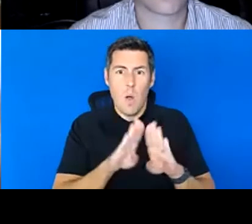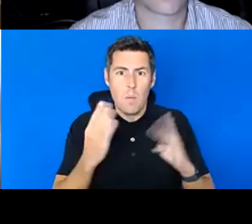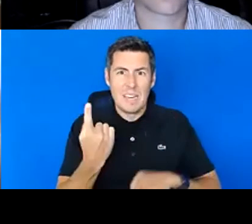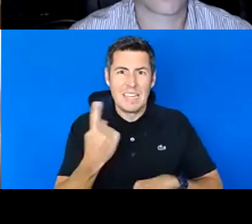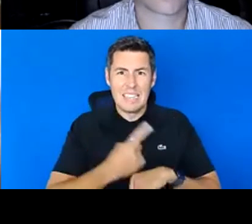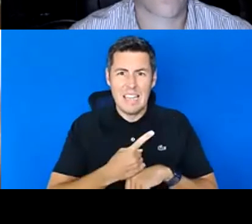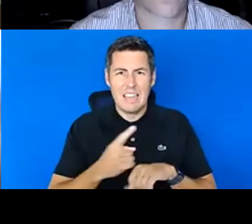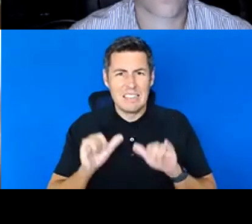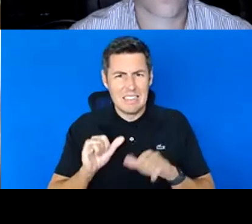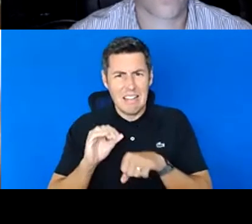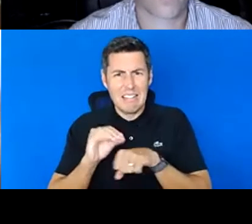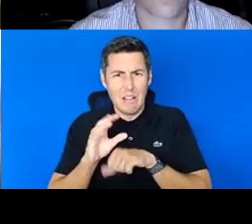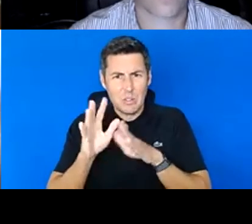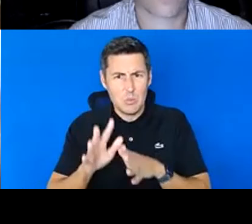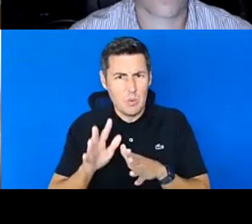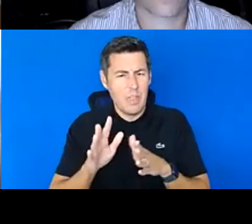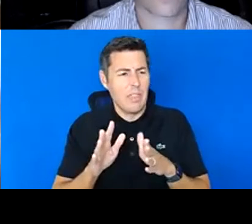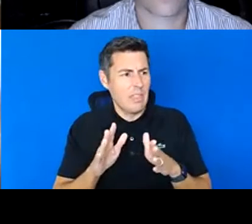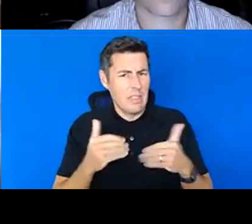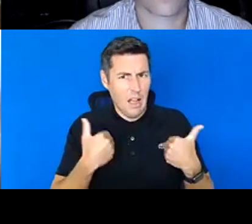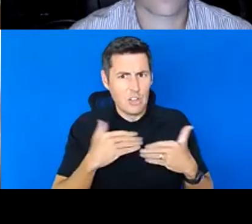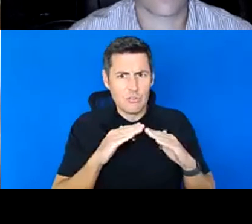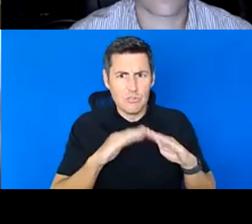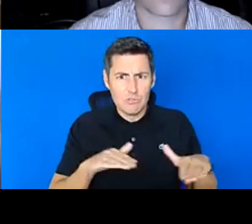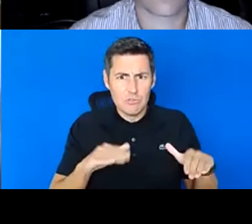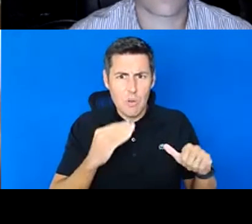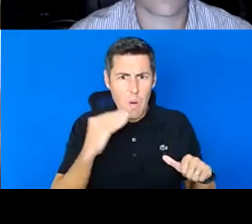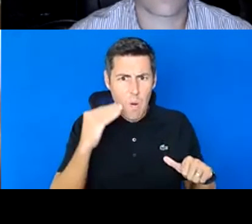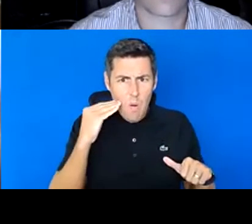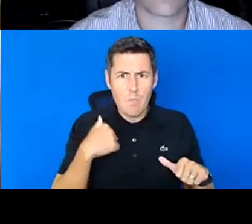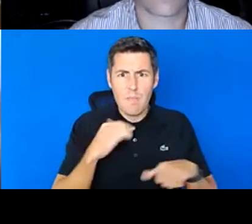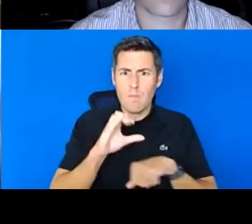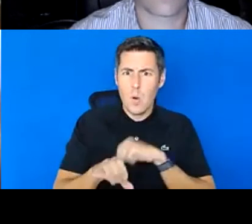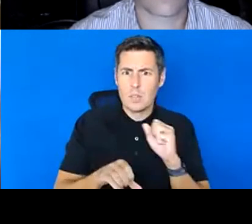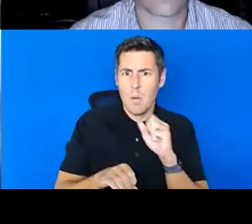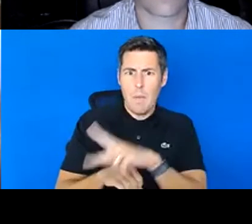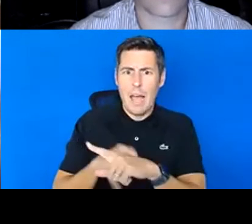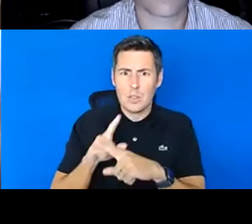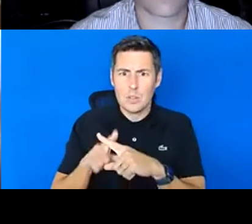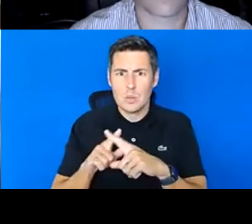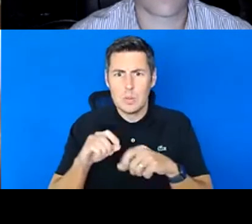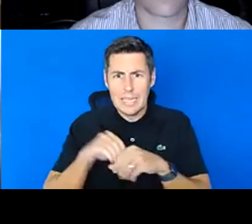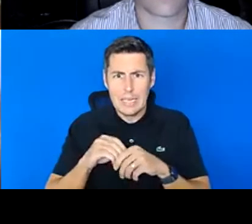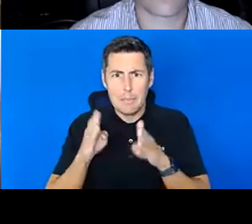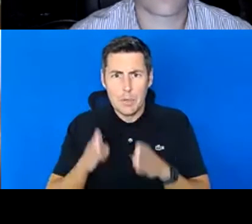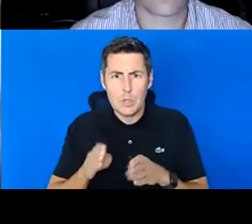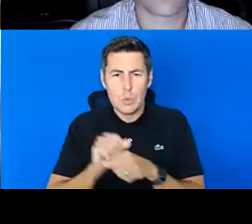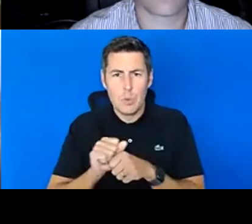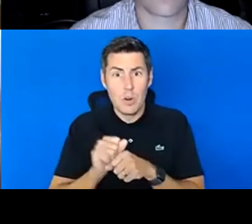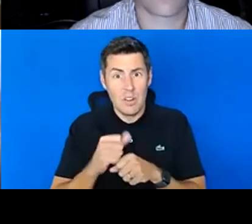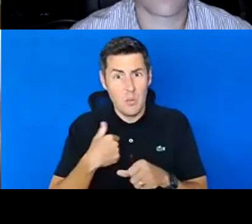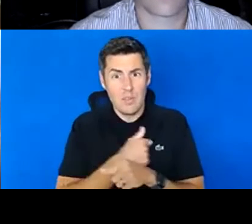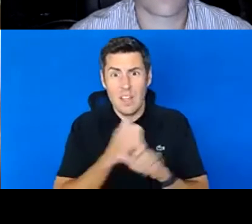little children and other people who are at risk having to be forced to go back to work. And we've done an excellent job